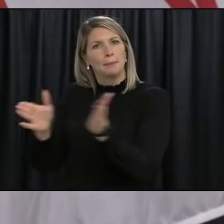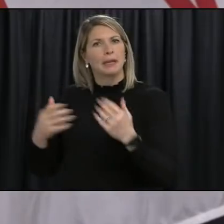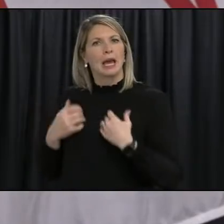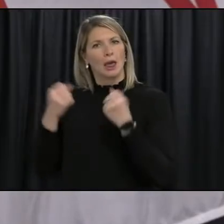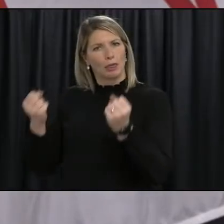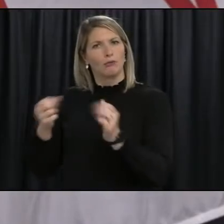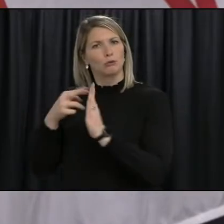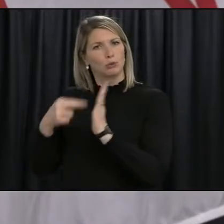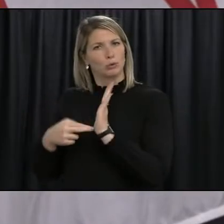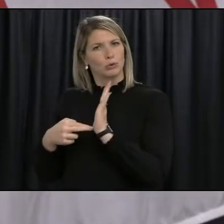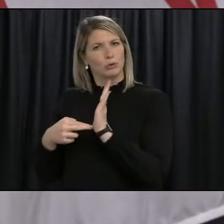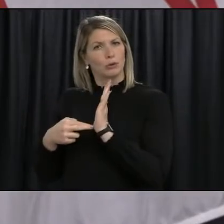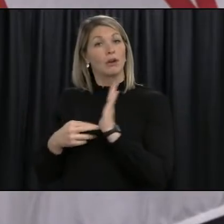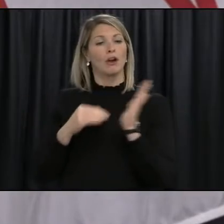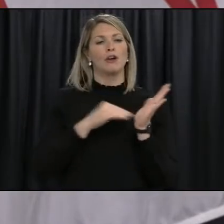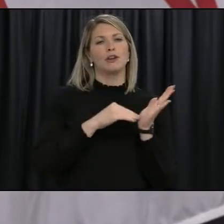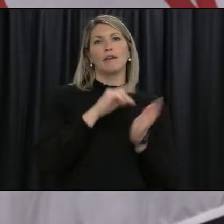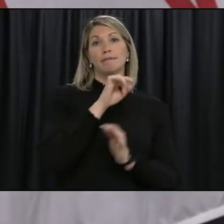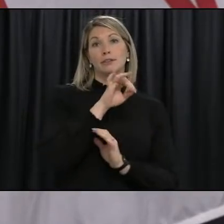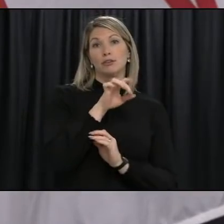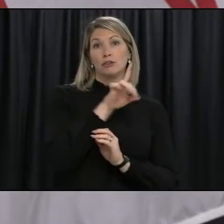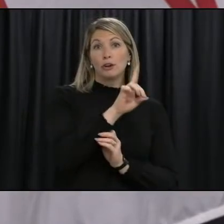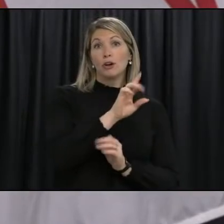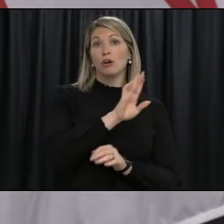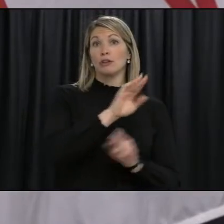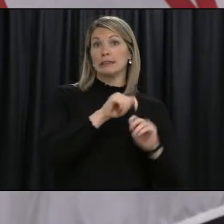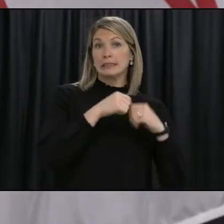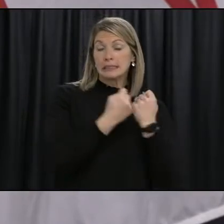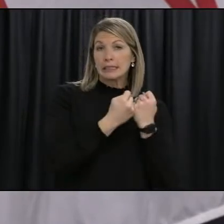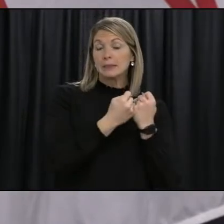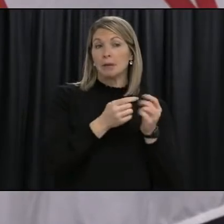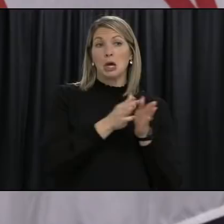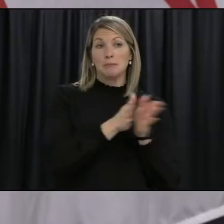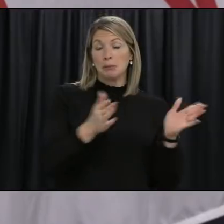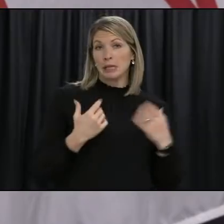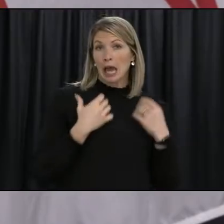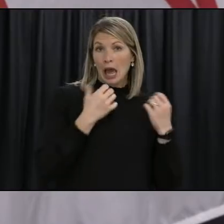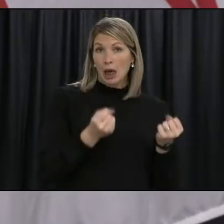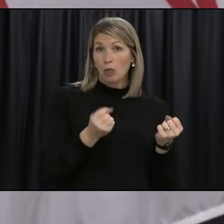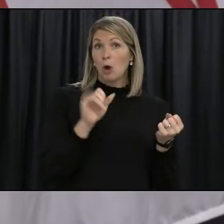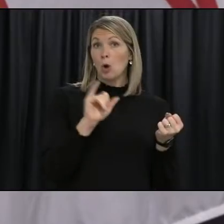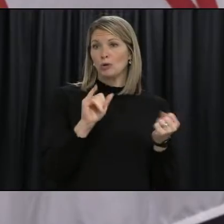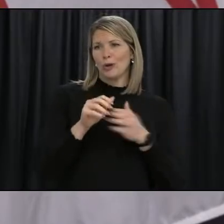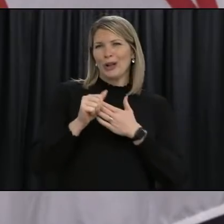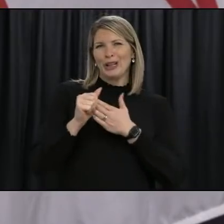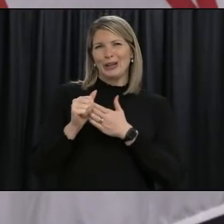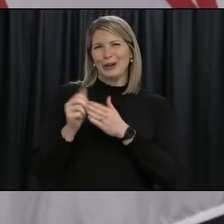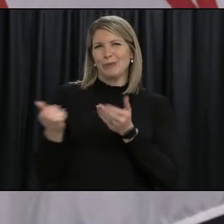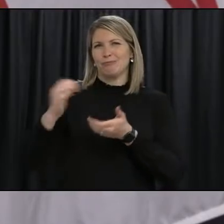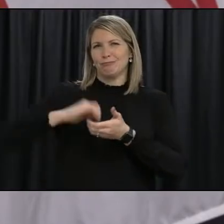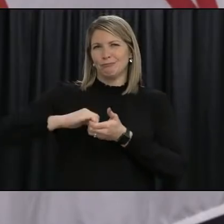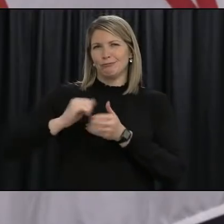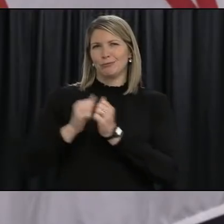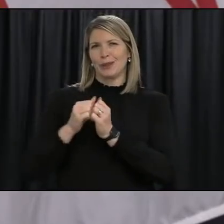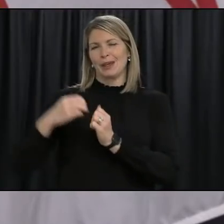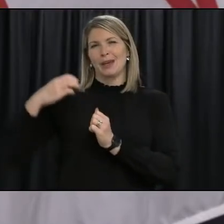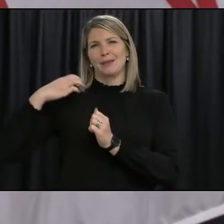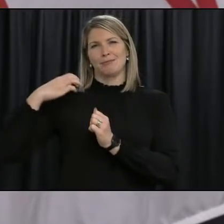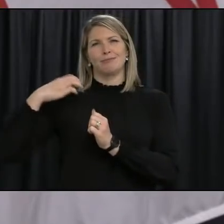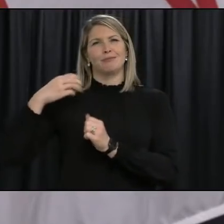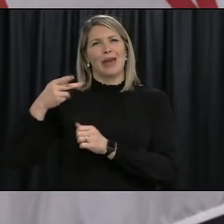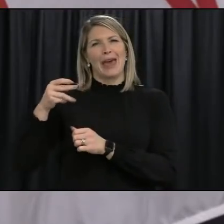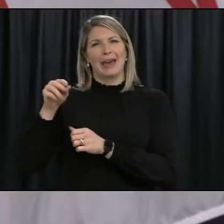the diligence of Dr. Fitzgerald and her team in public health and the leadership of Minister Haggie, we are the envy of many